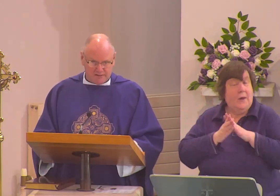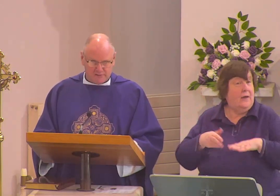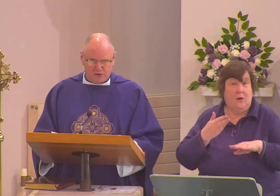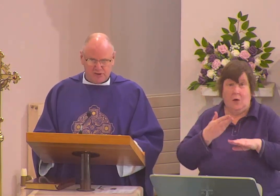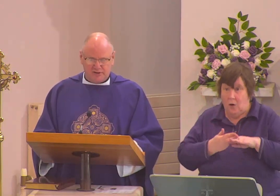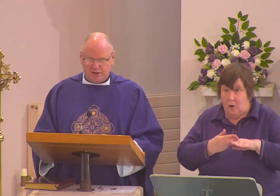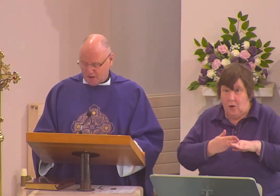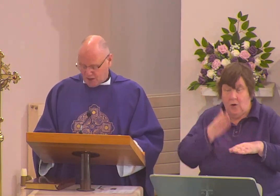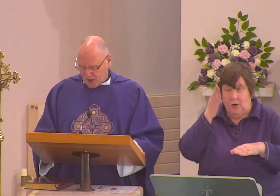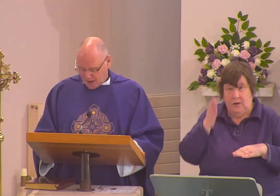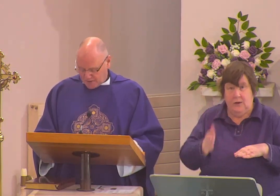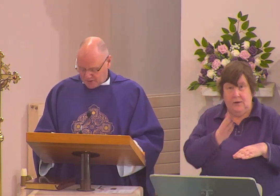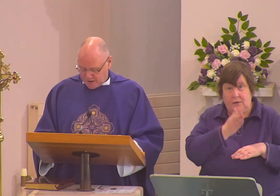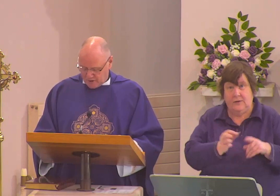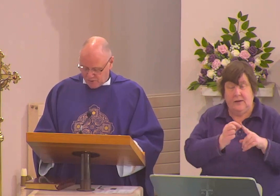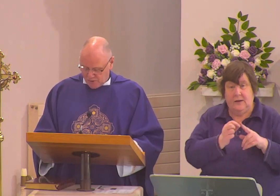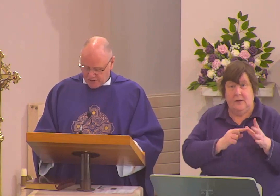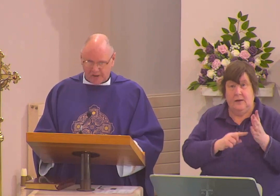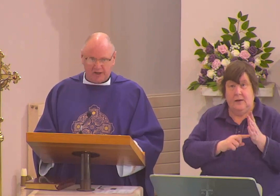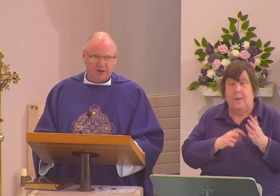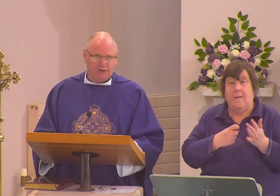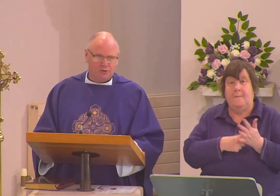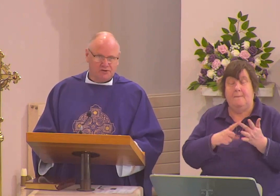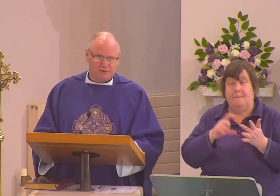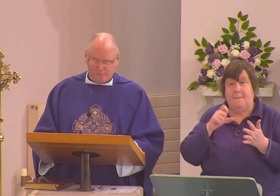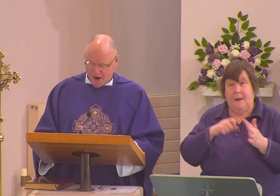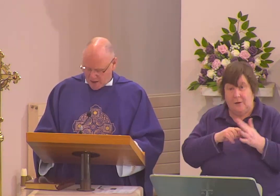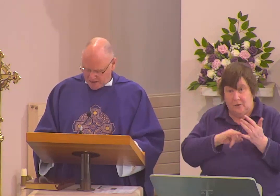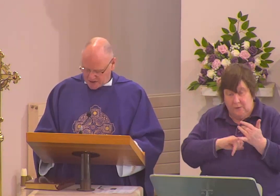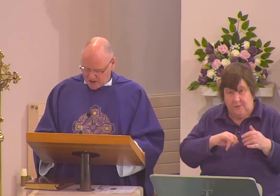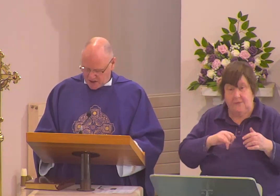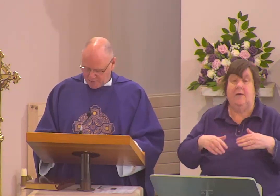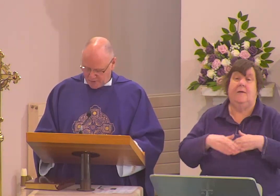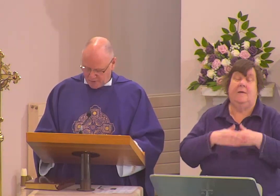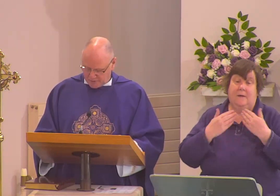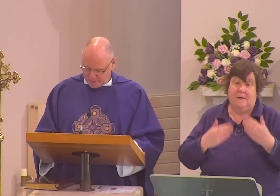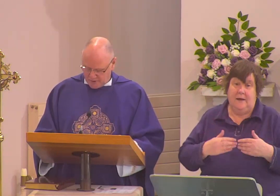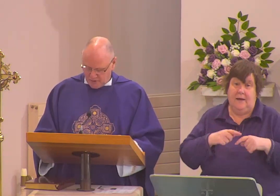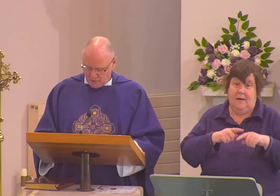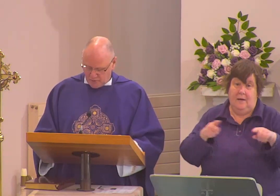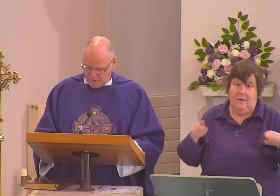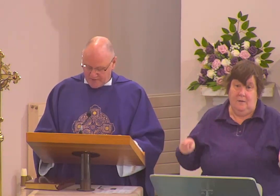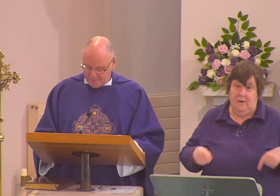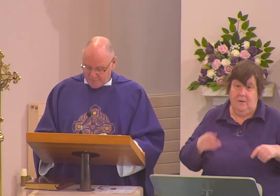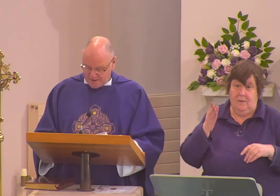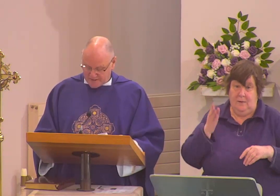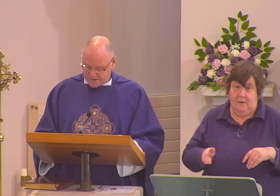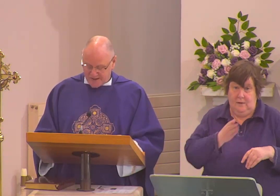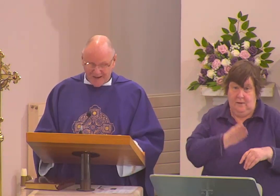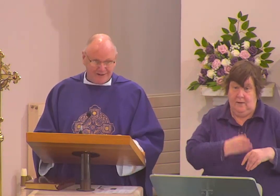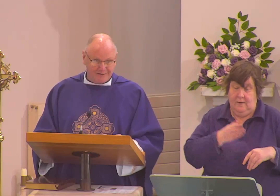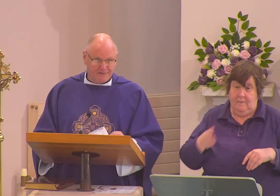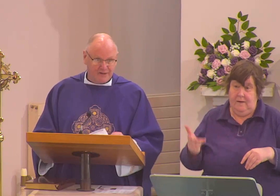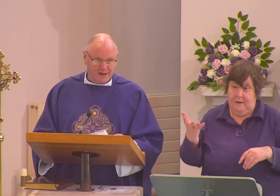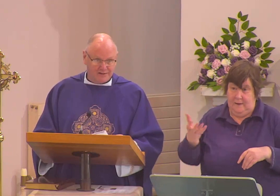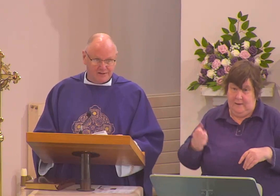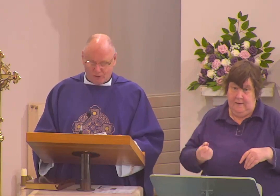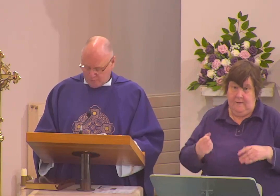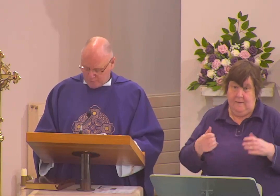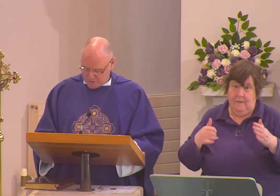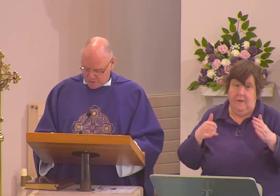deaf community and our hearing community, and those of our parish and beyond. We're very blessed to have